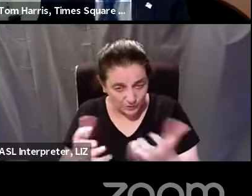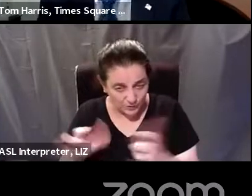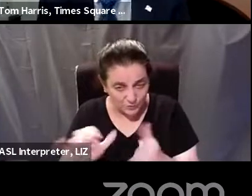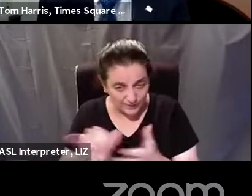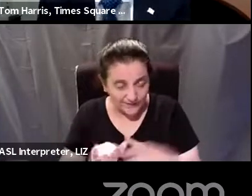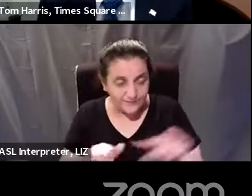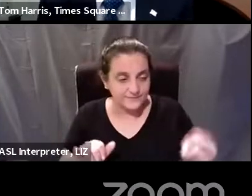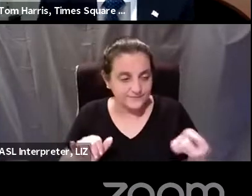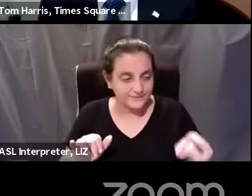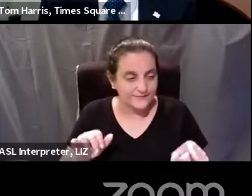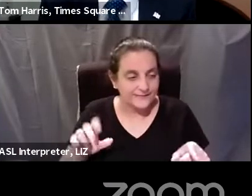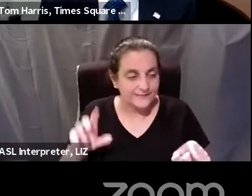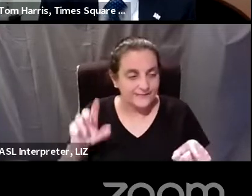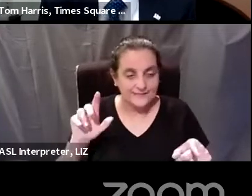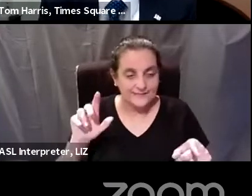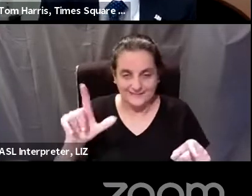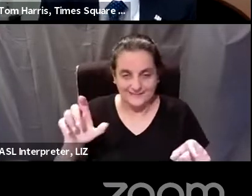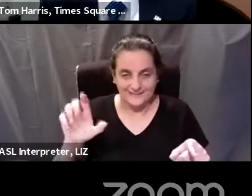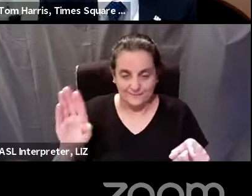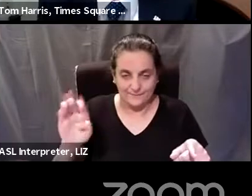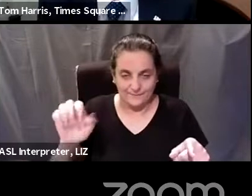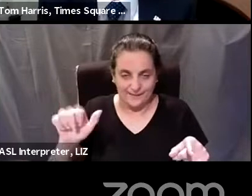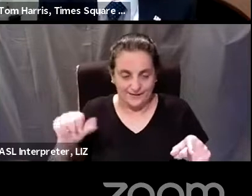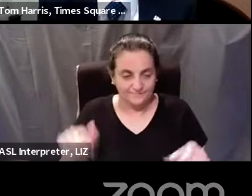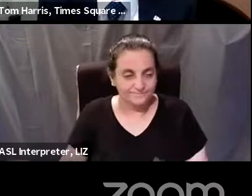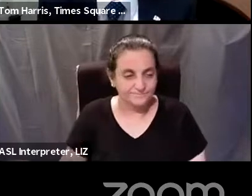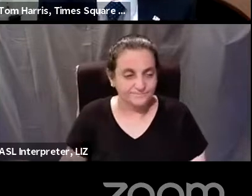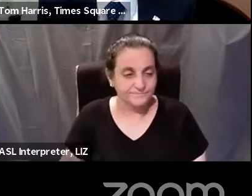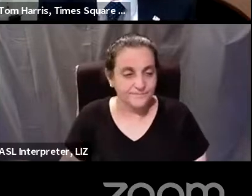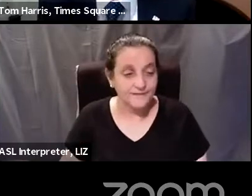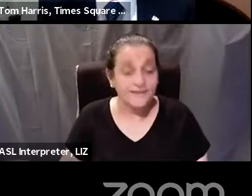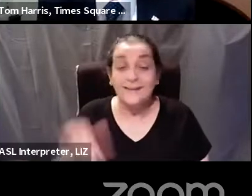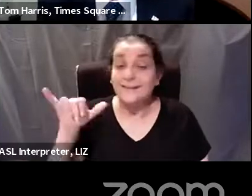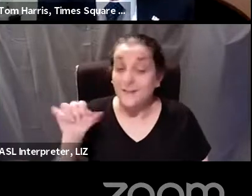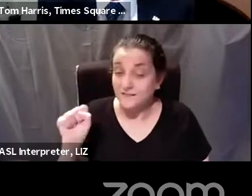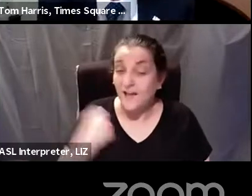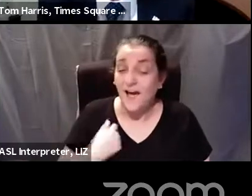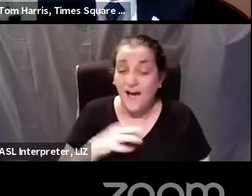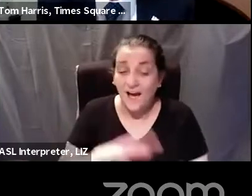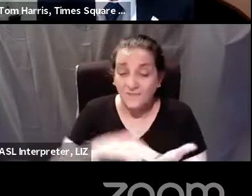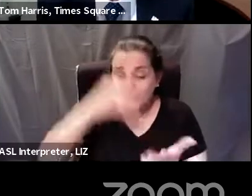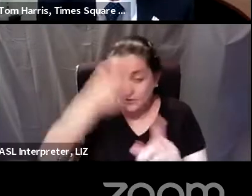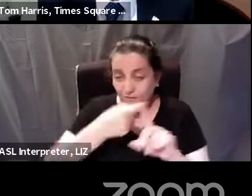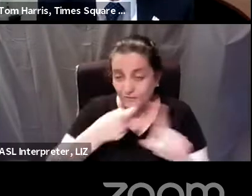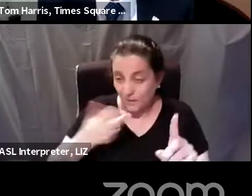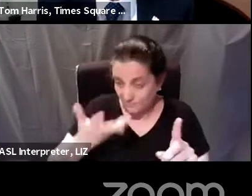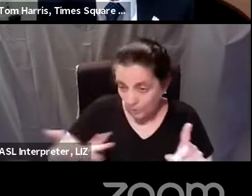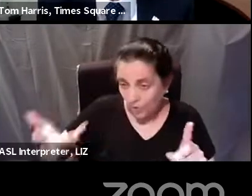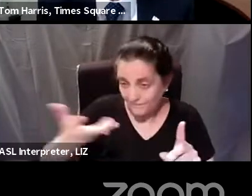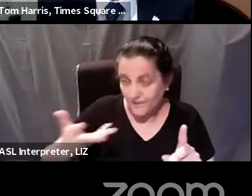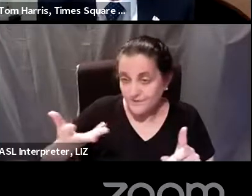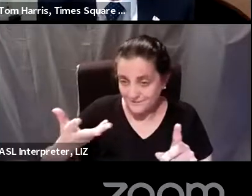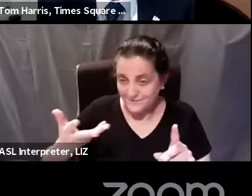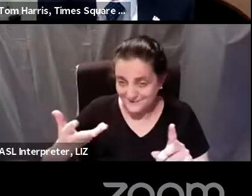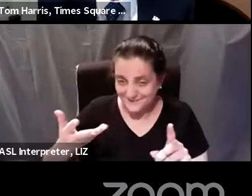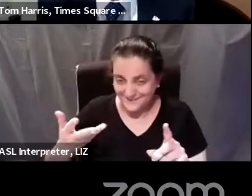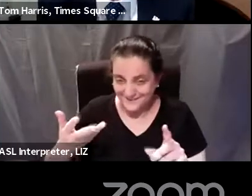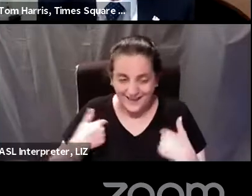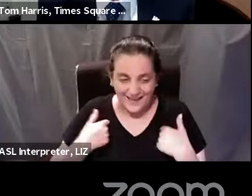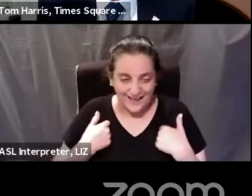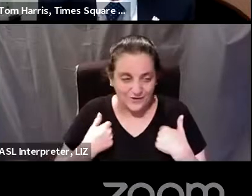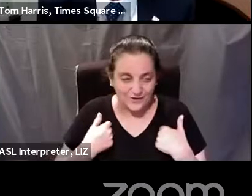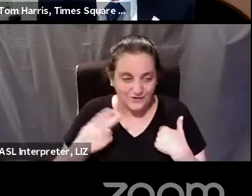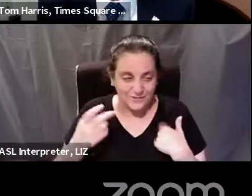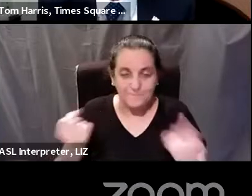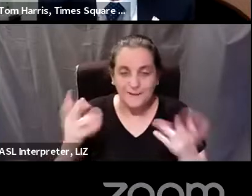Yeah, basically my point, and you know, I've learned this from all of you and all of those that work in the field, many who are